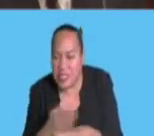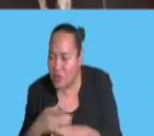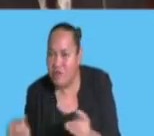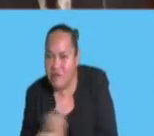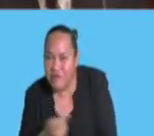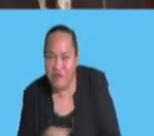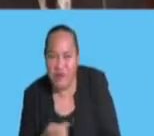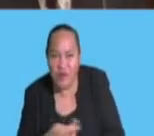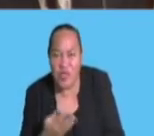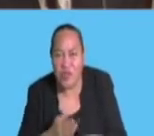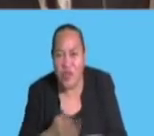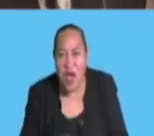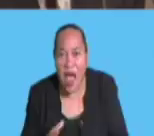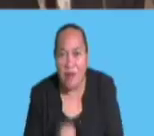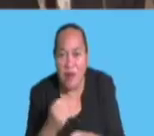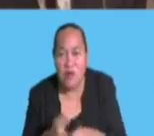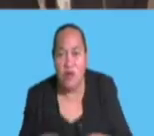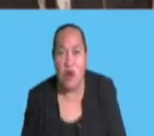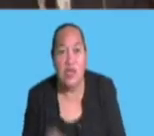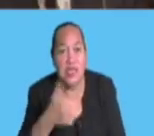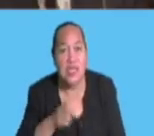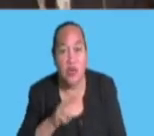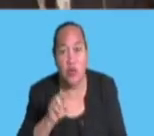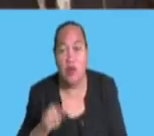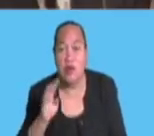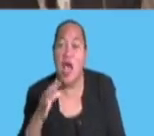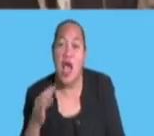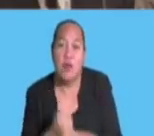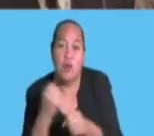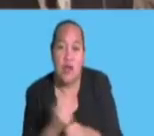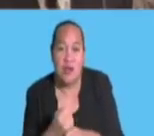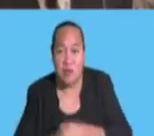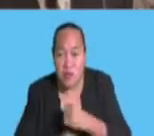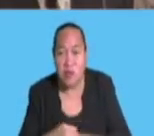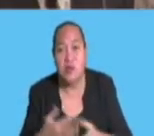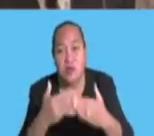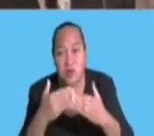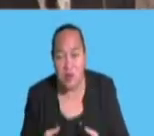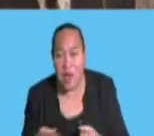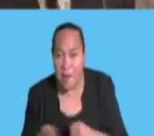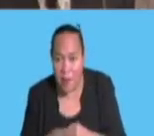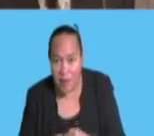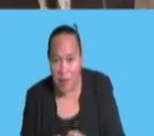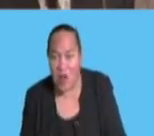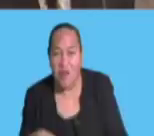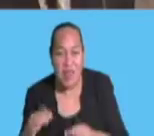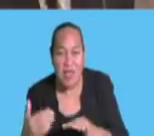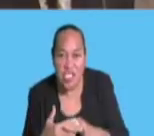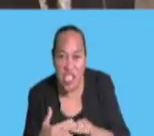of existing roads, 62.4 million on upgrading and replacement of bridges, 1.4 million on maintenance and renewals of